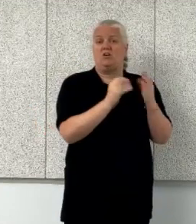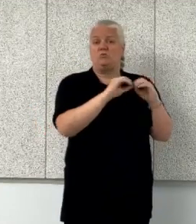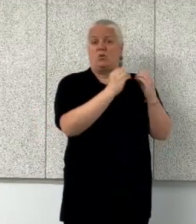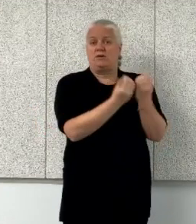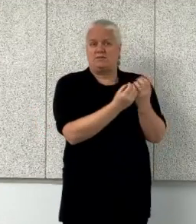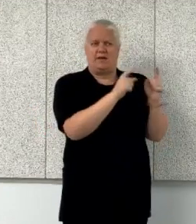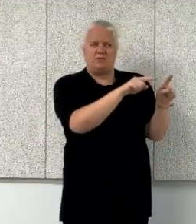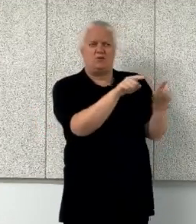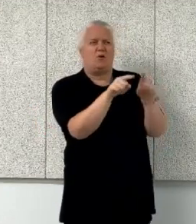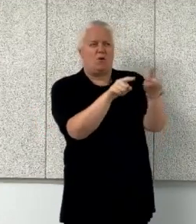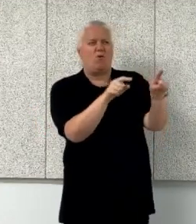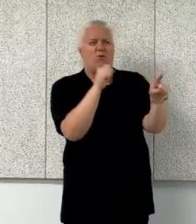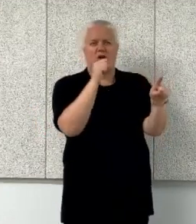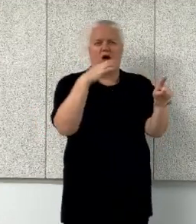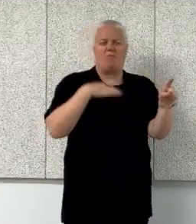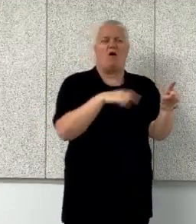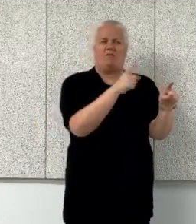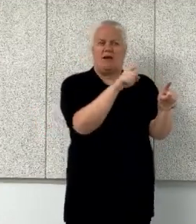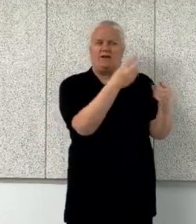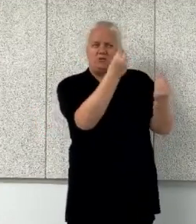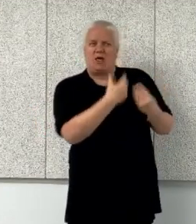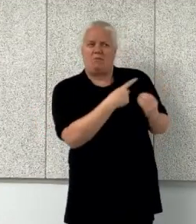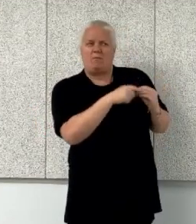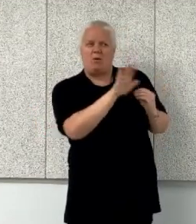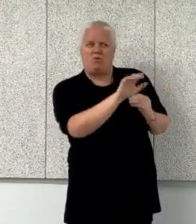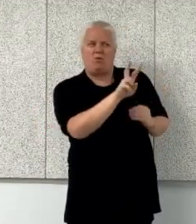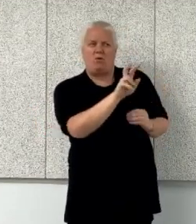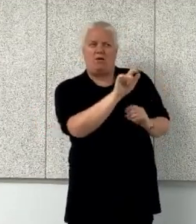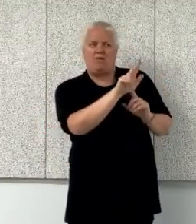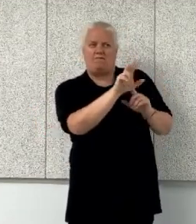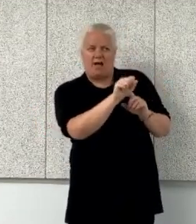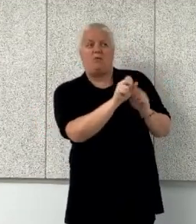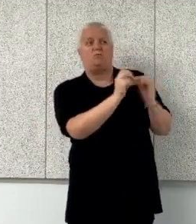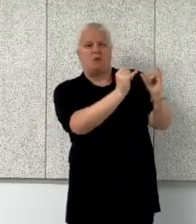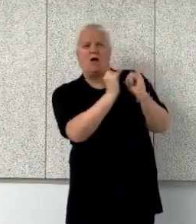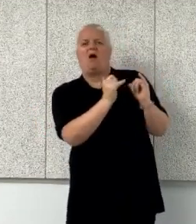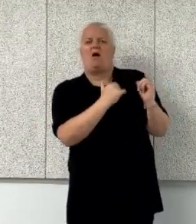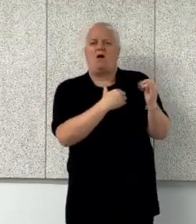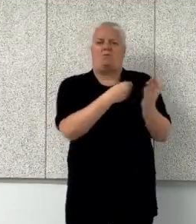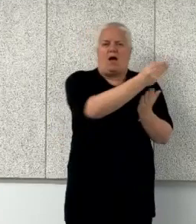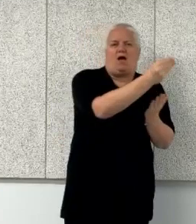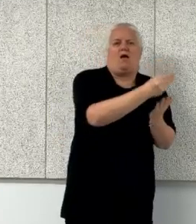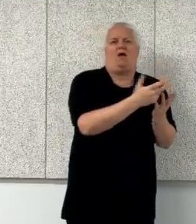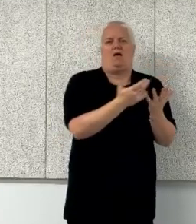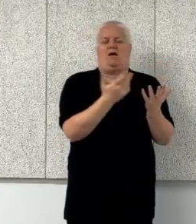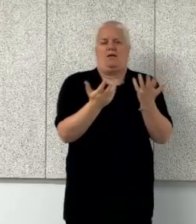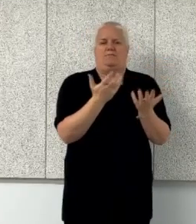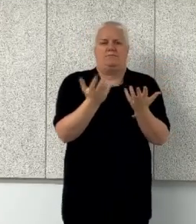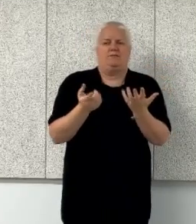hearing about values. And it's interesting because high propensity arts buyers actually are